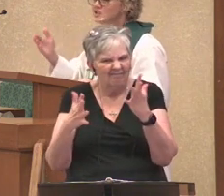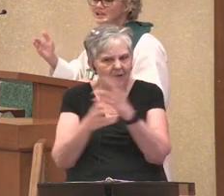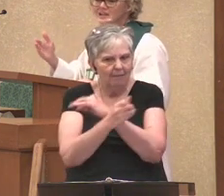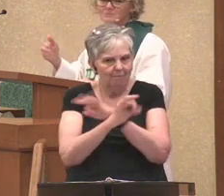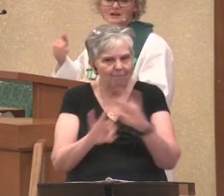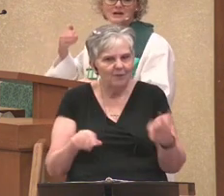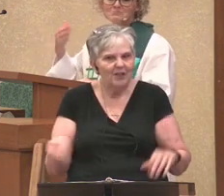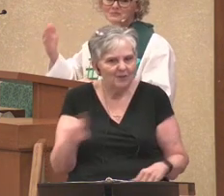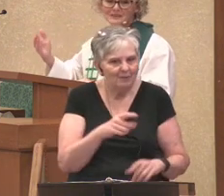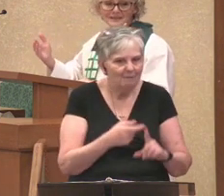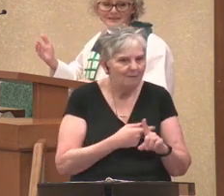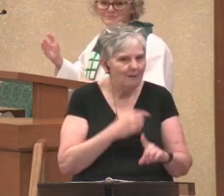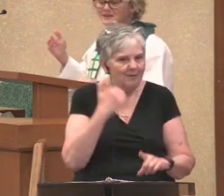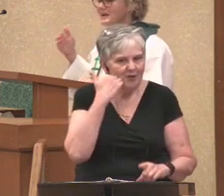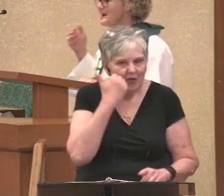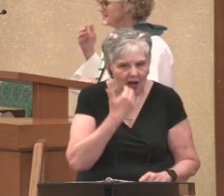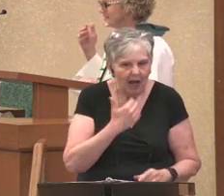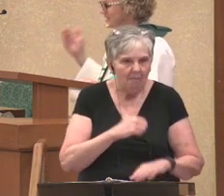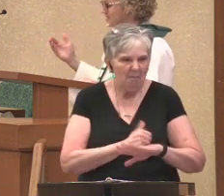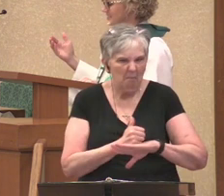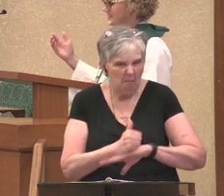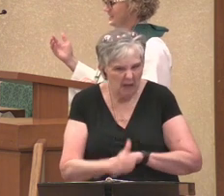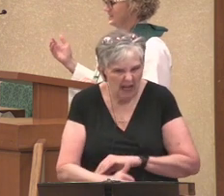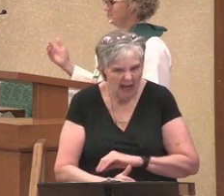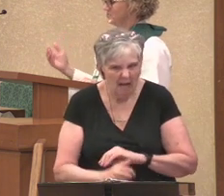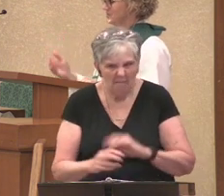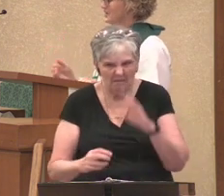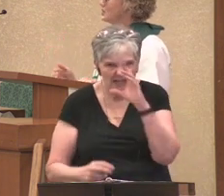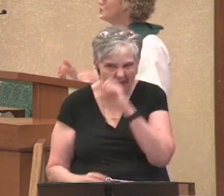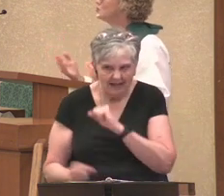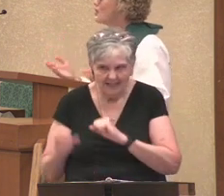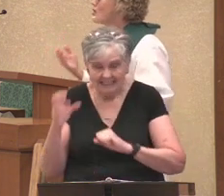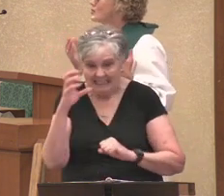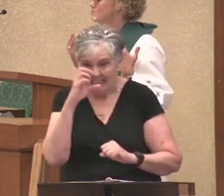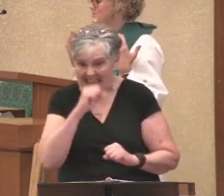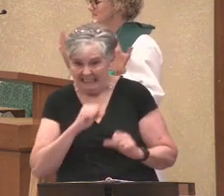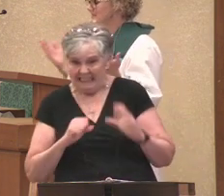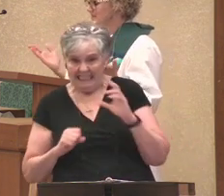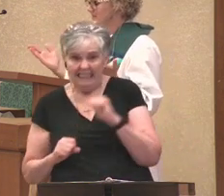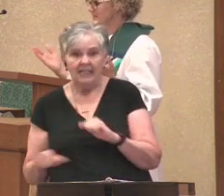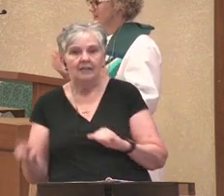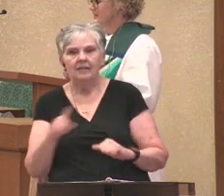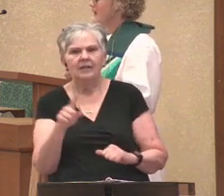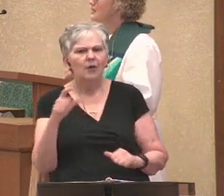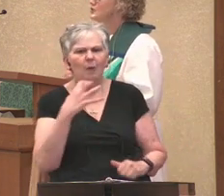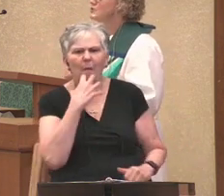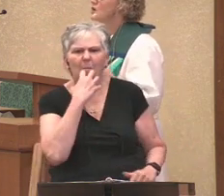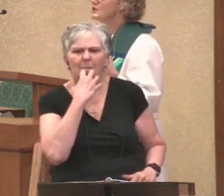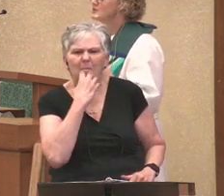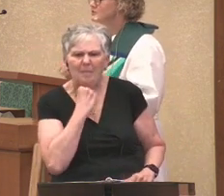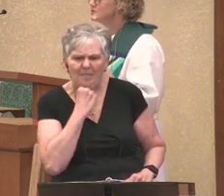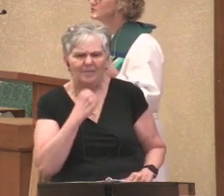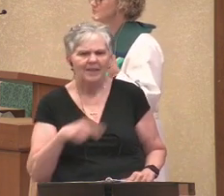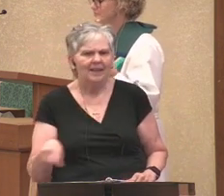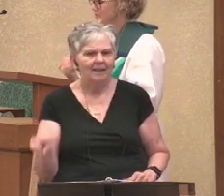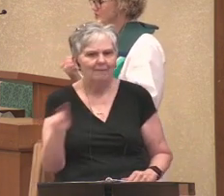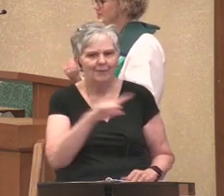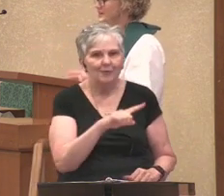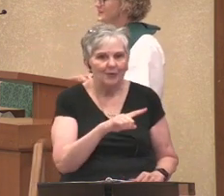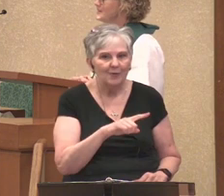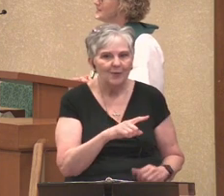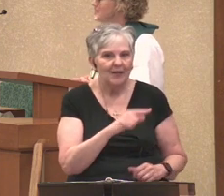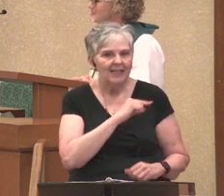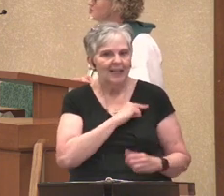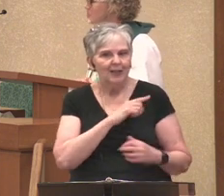from shame, blame, and guessing games. You are beloved, and you are